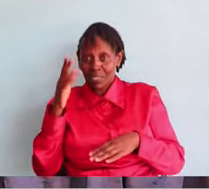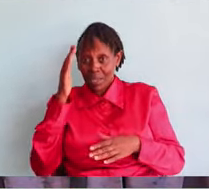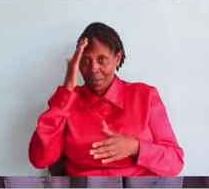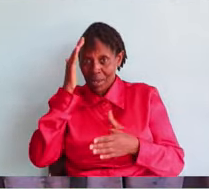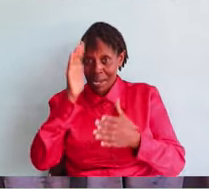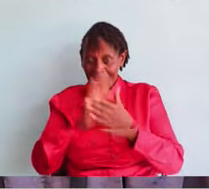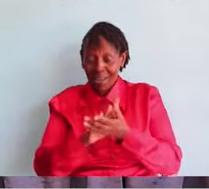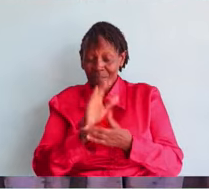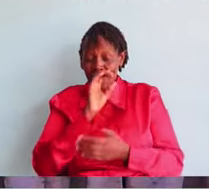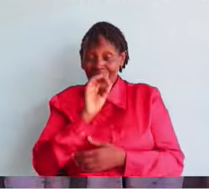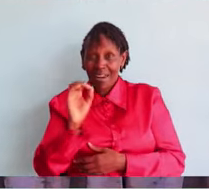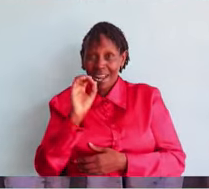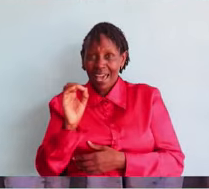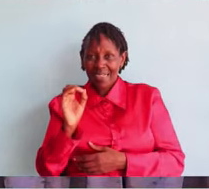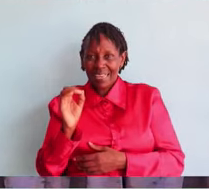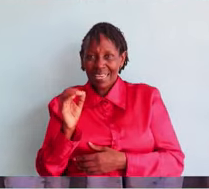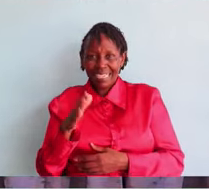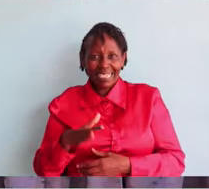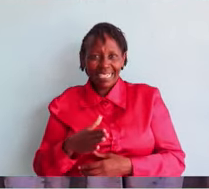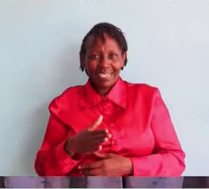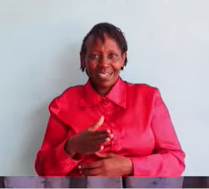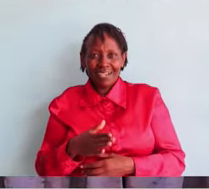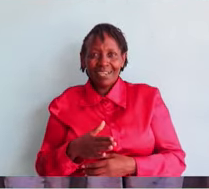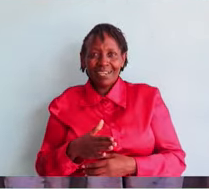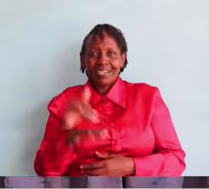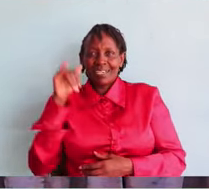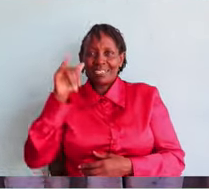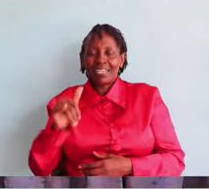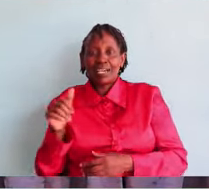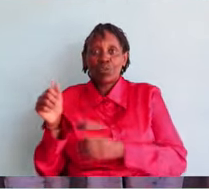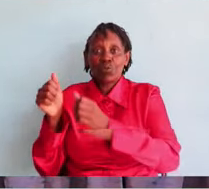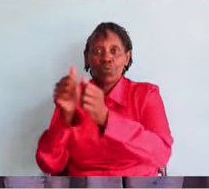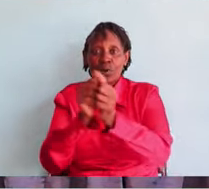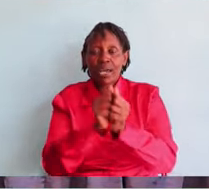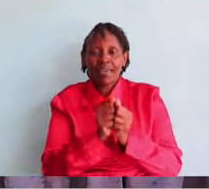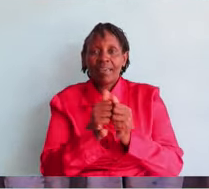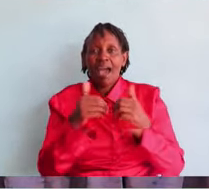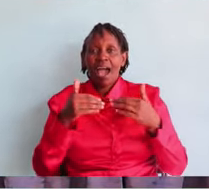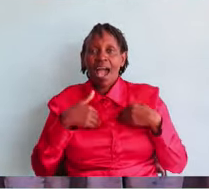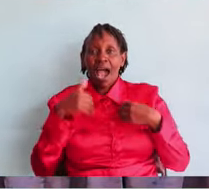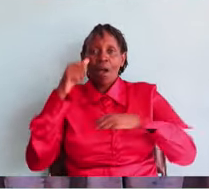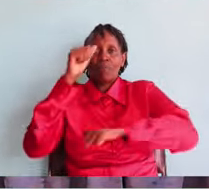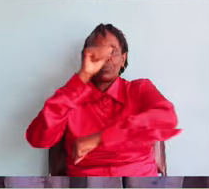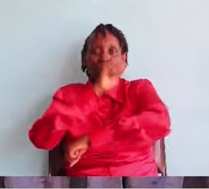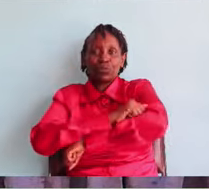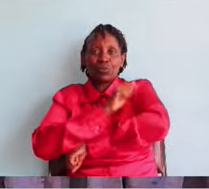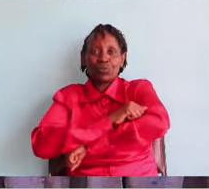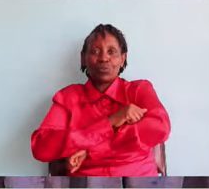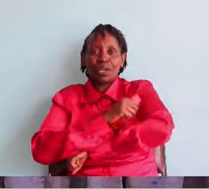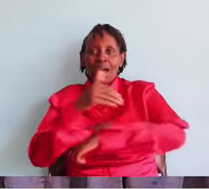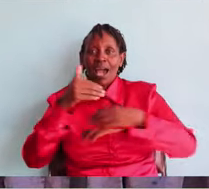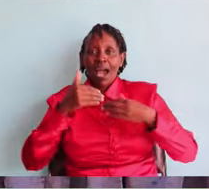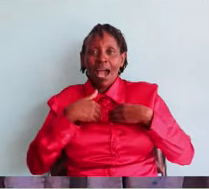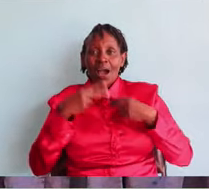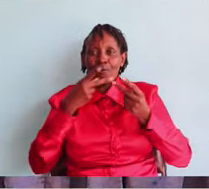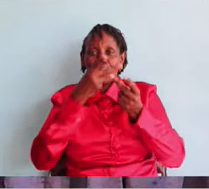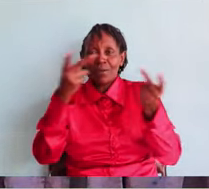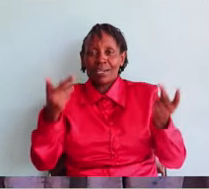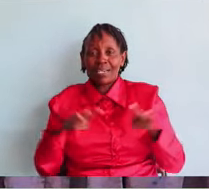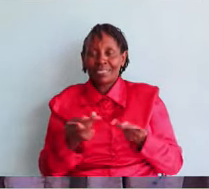anyway, they live together, they work together, they have a school in that community, they have a place where they eat